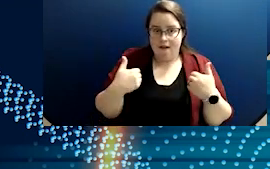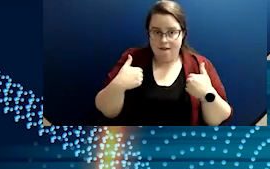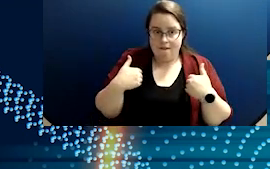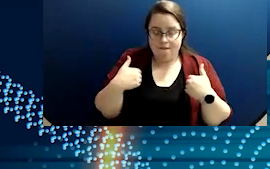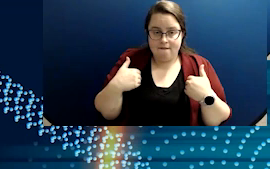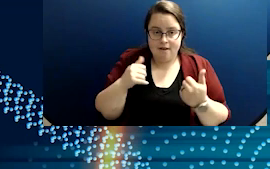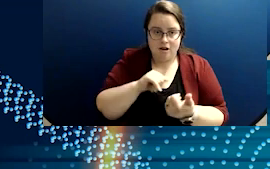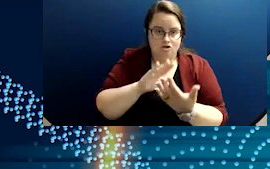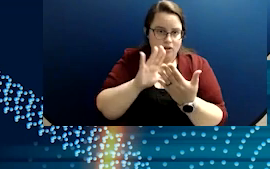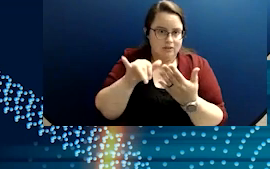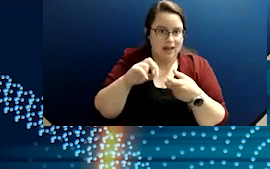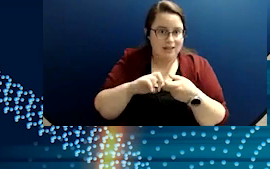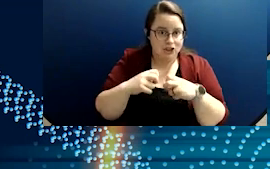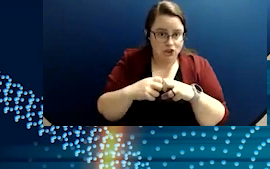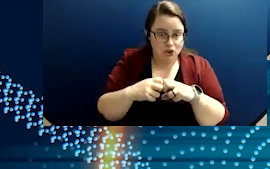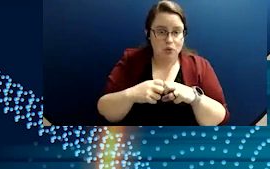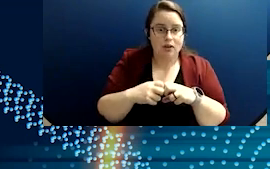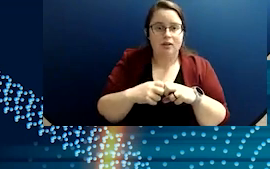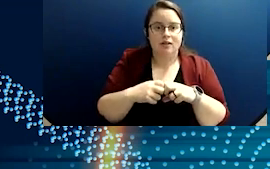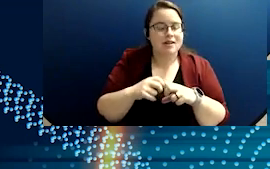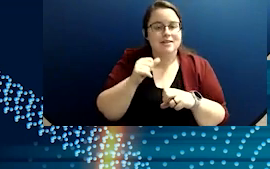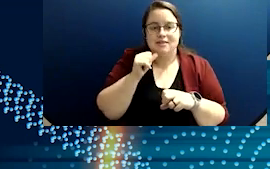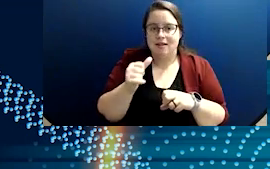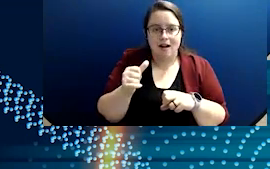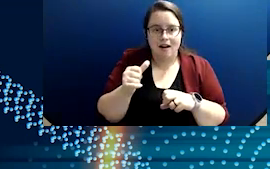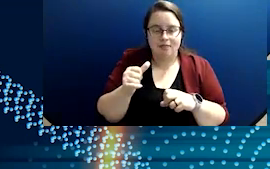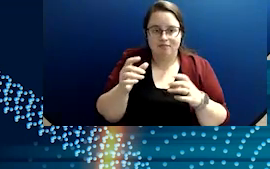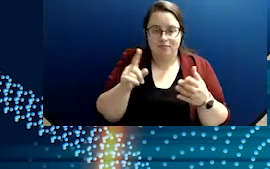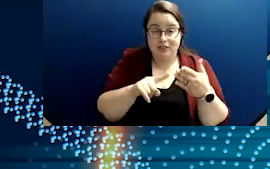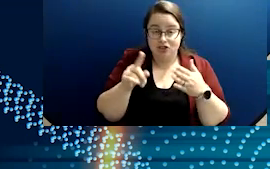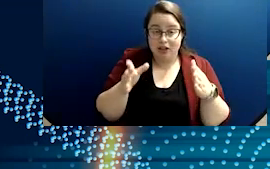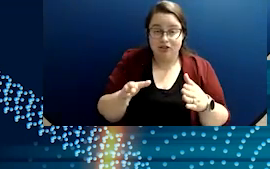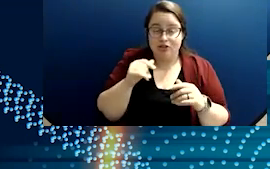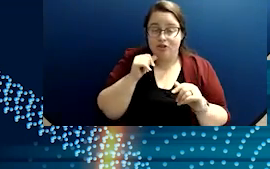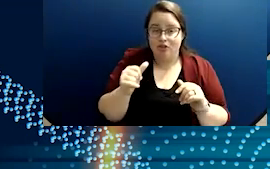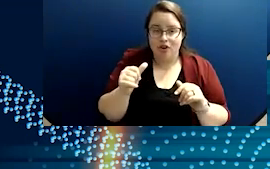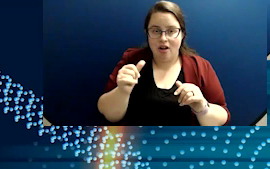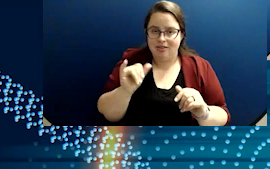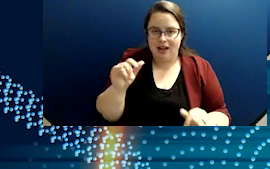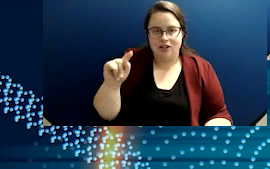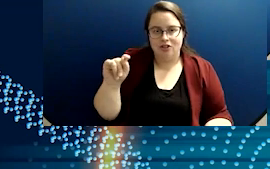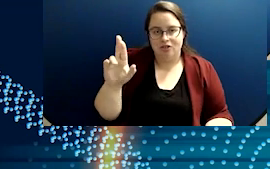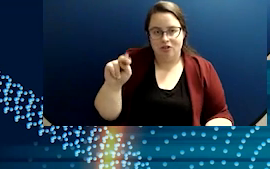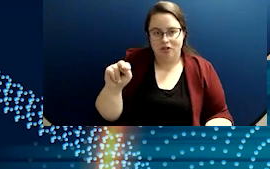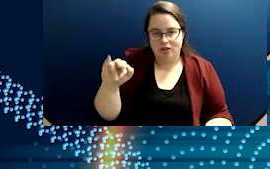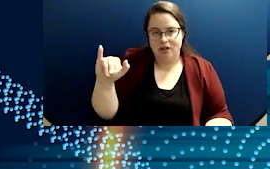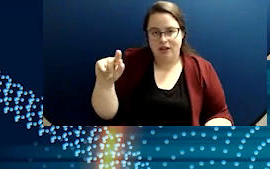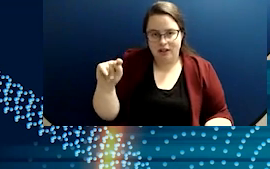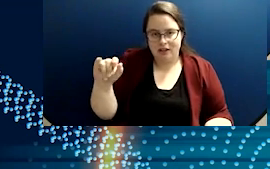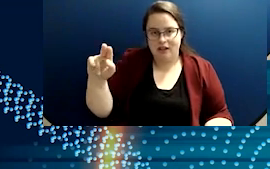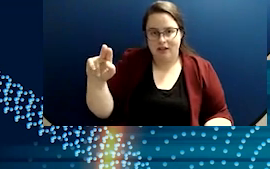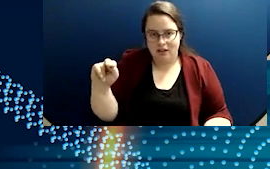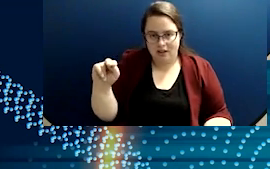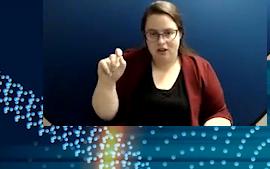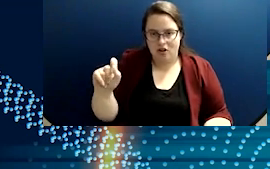addresses that issue. It's not, the checkers are not like, turnitin.com. Right. Where it actually, it